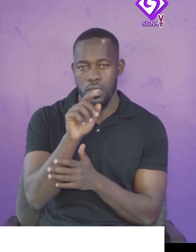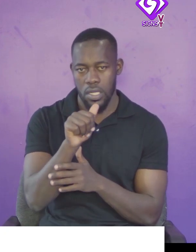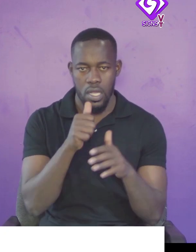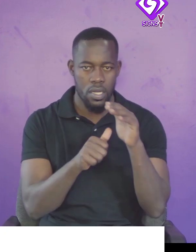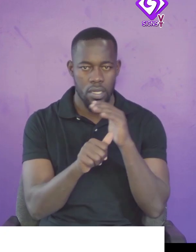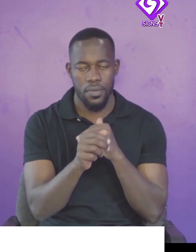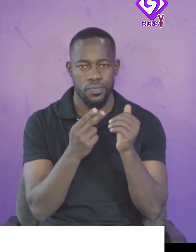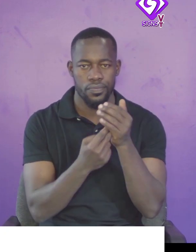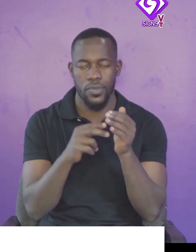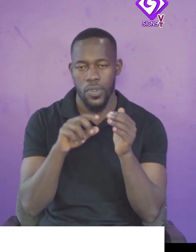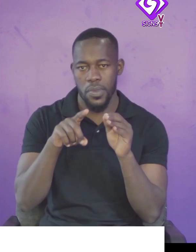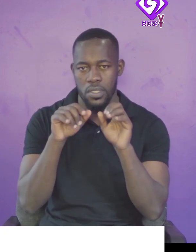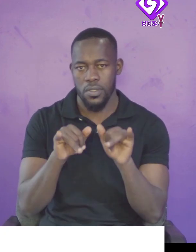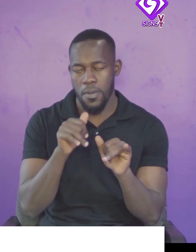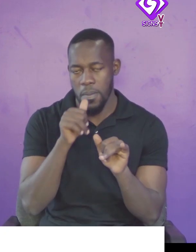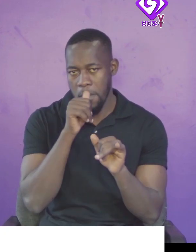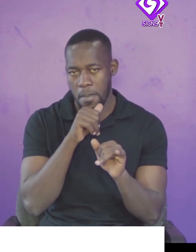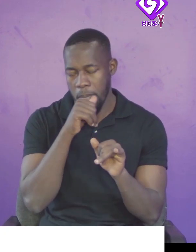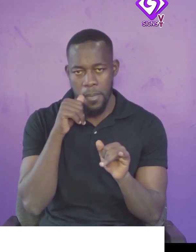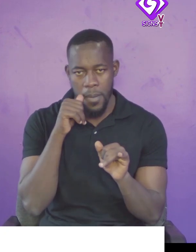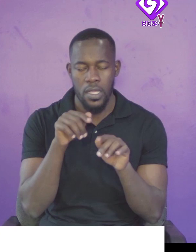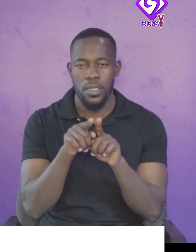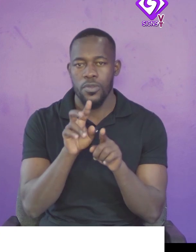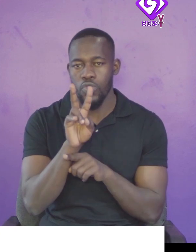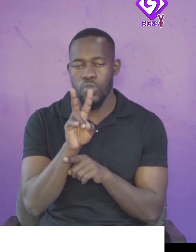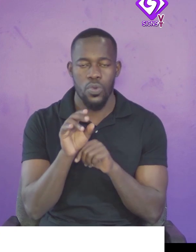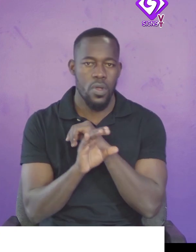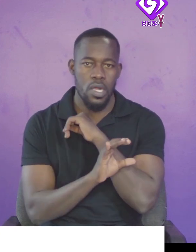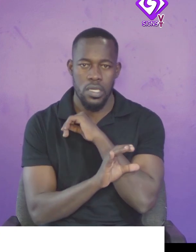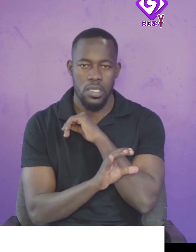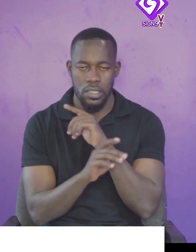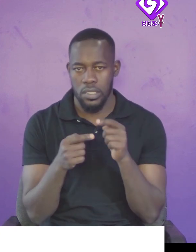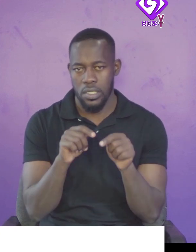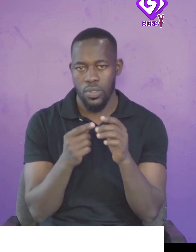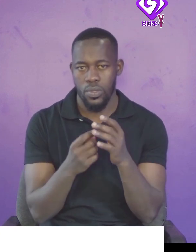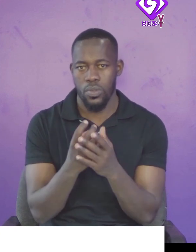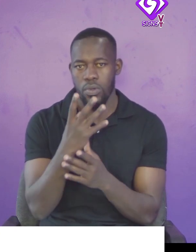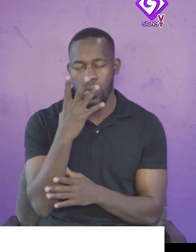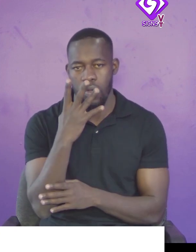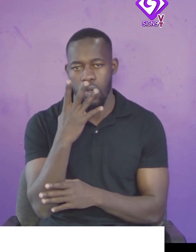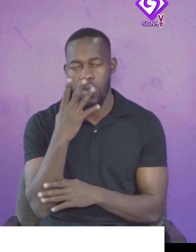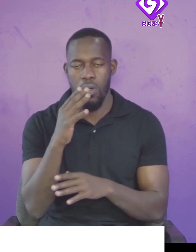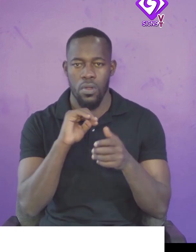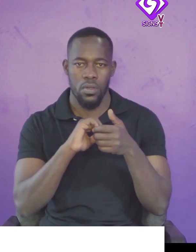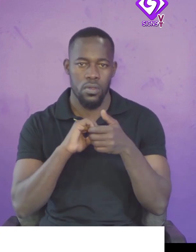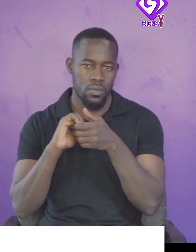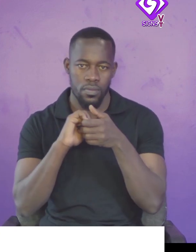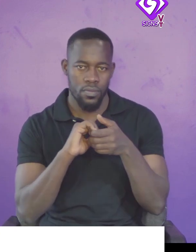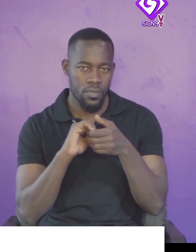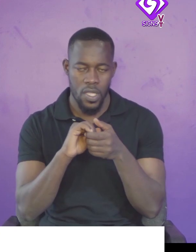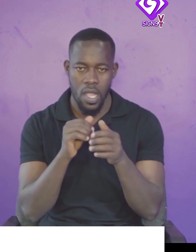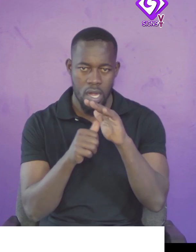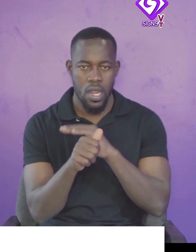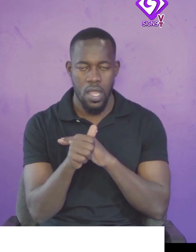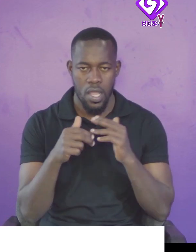and unidentifiable as the 2 countries expand collaboration in priority health